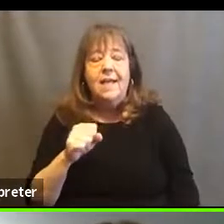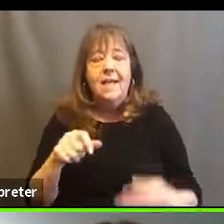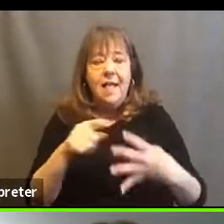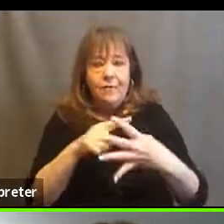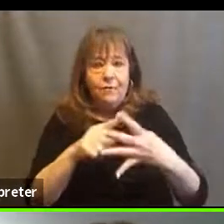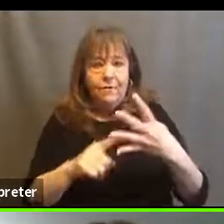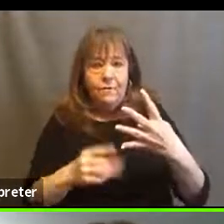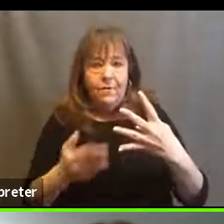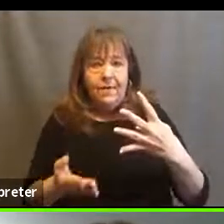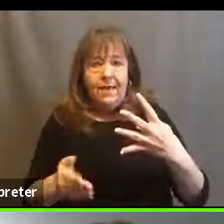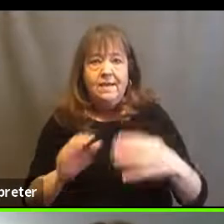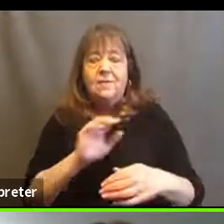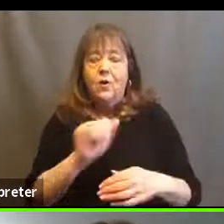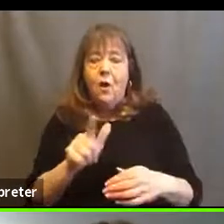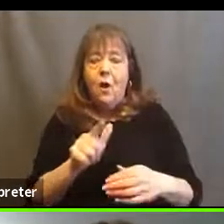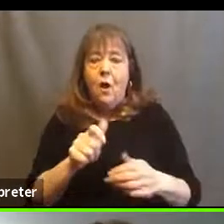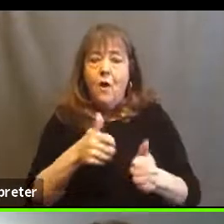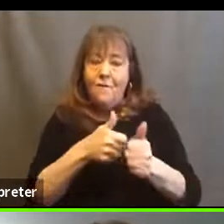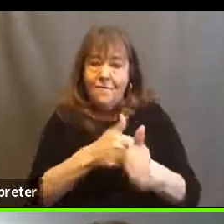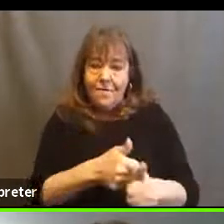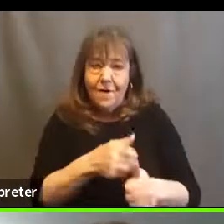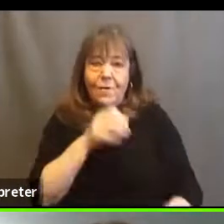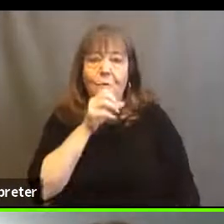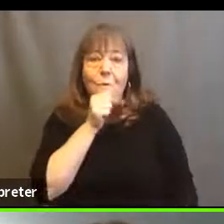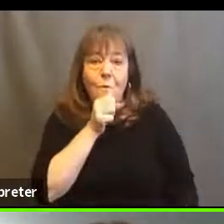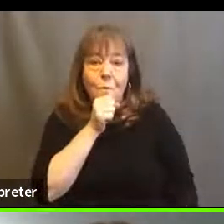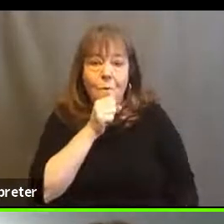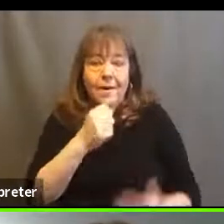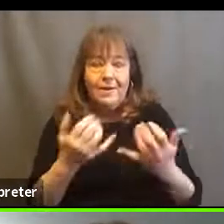are currently all in status level orange,